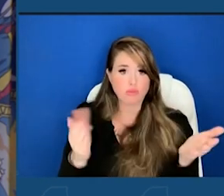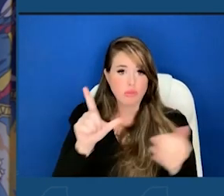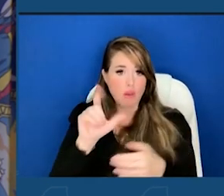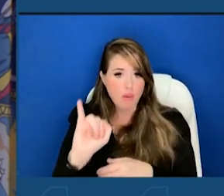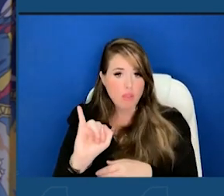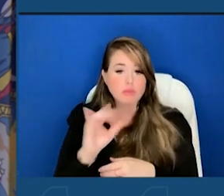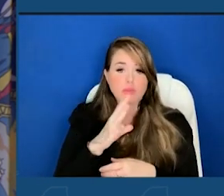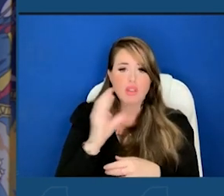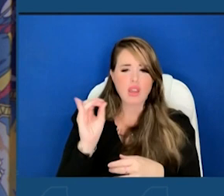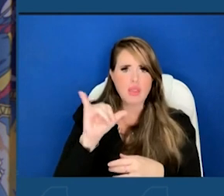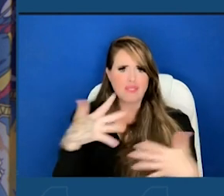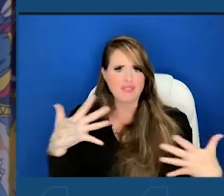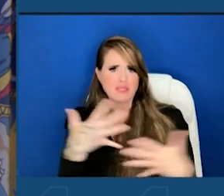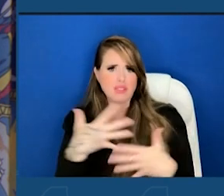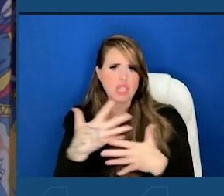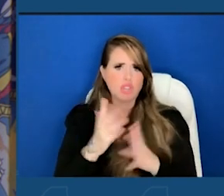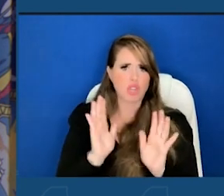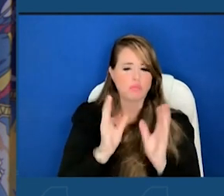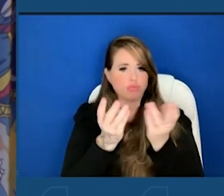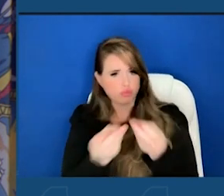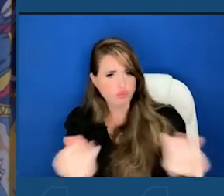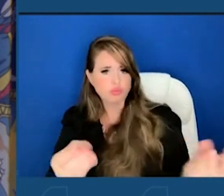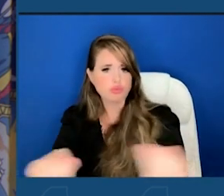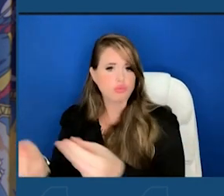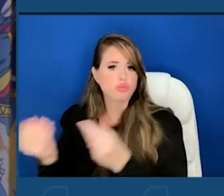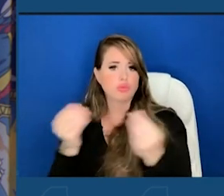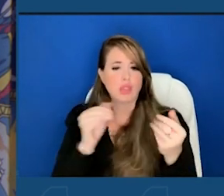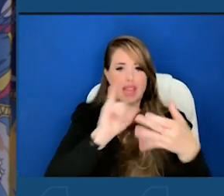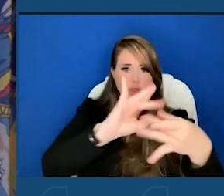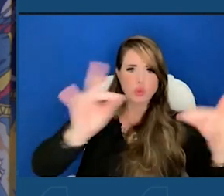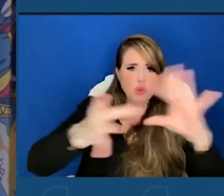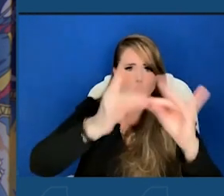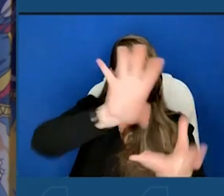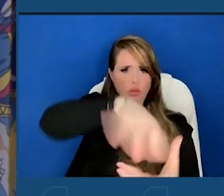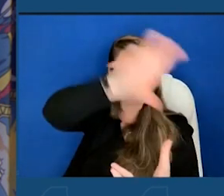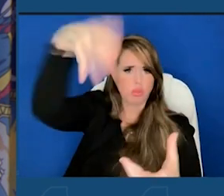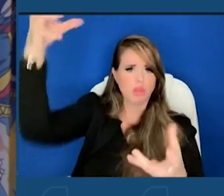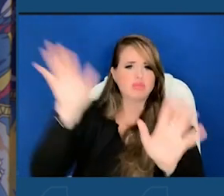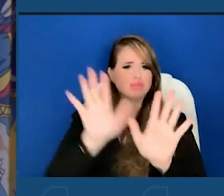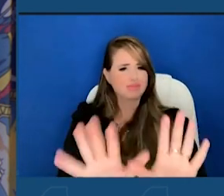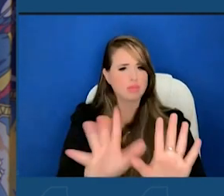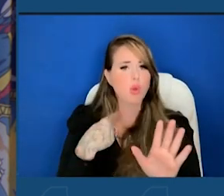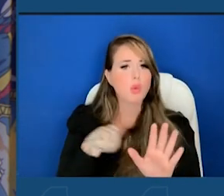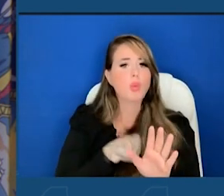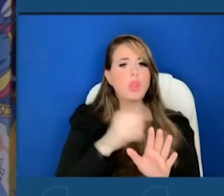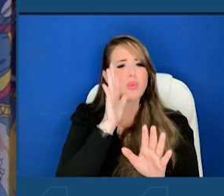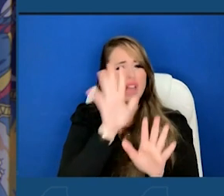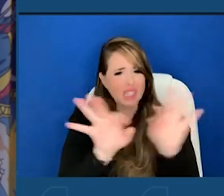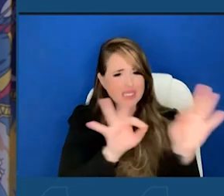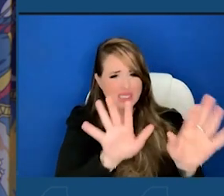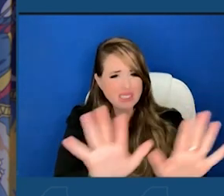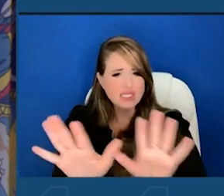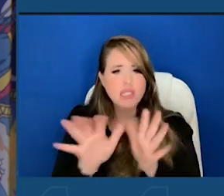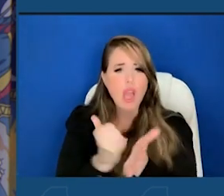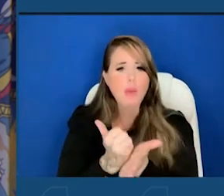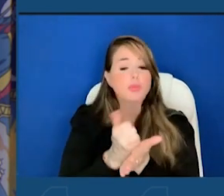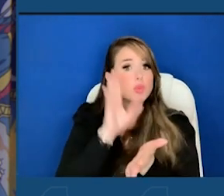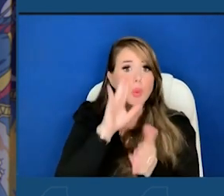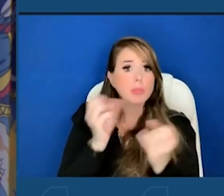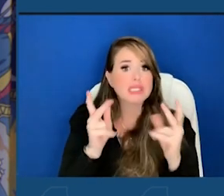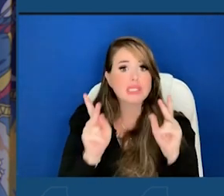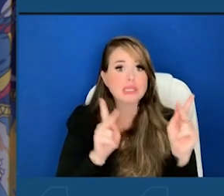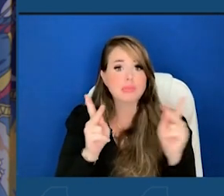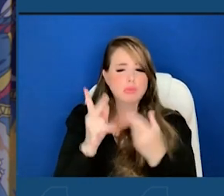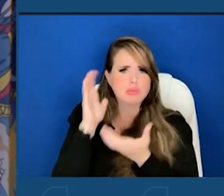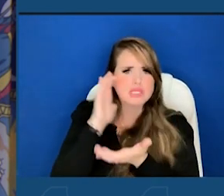down the fear and the narrative that gets created and spun out of control that people all start believing in, which is not the